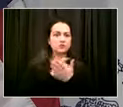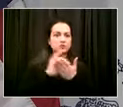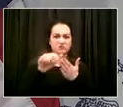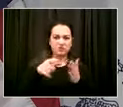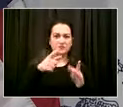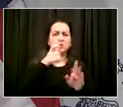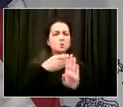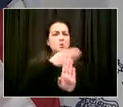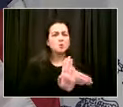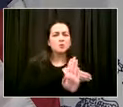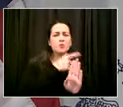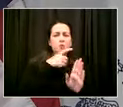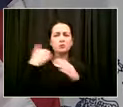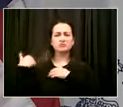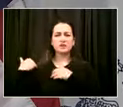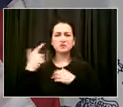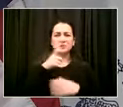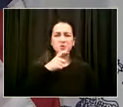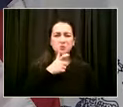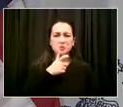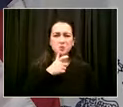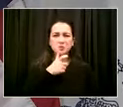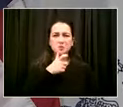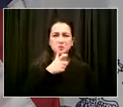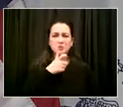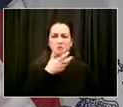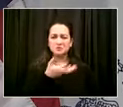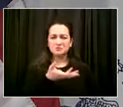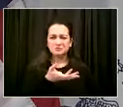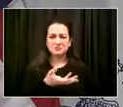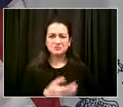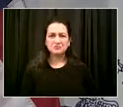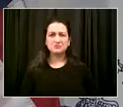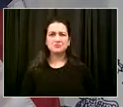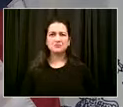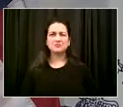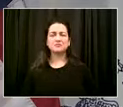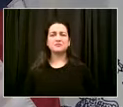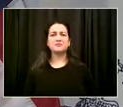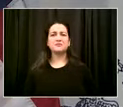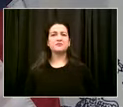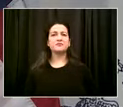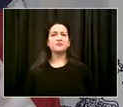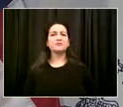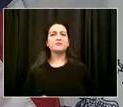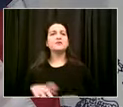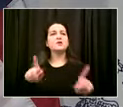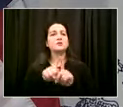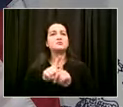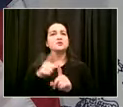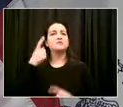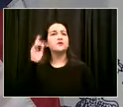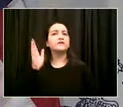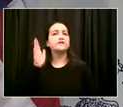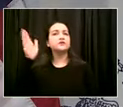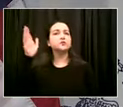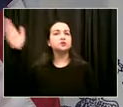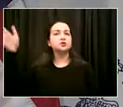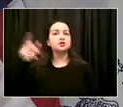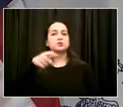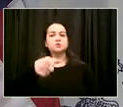a new mayor comes in, but I don't know if that's something that you're trying to, at least obviously when we have an idea of who after the primary in June, of who the next